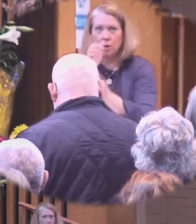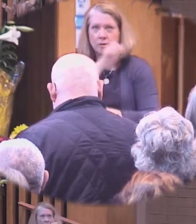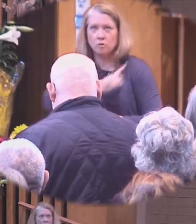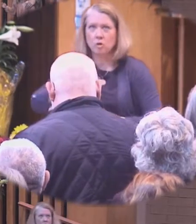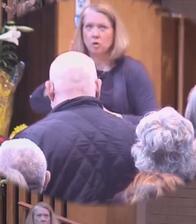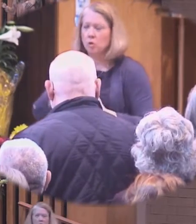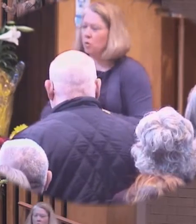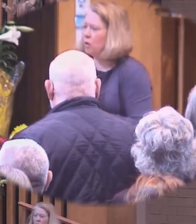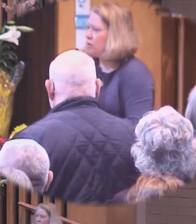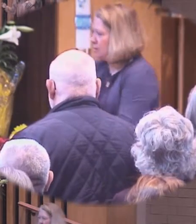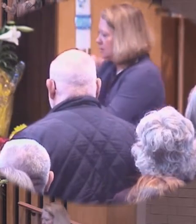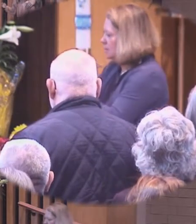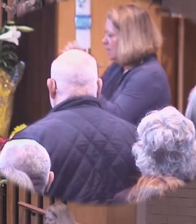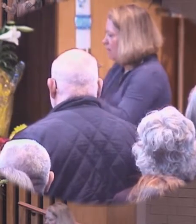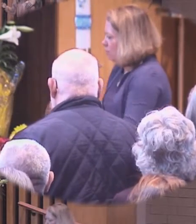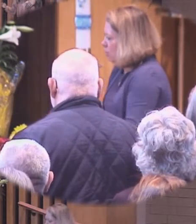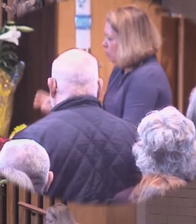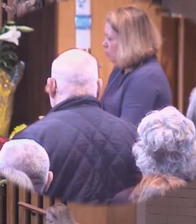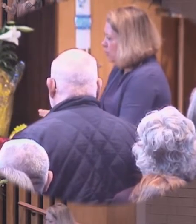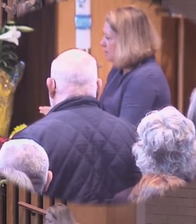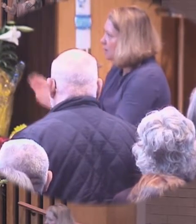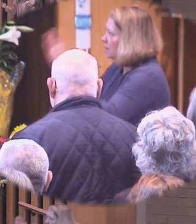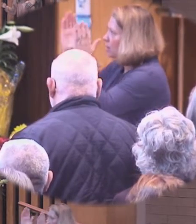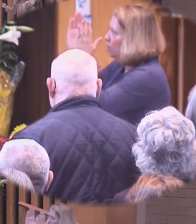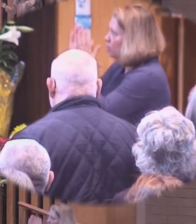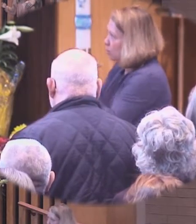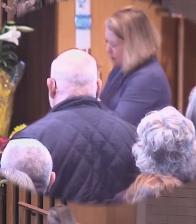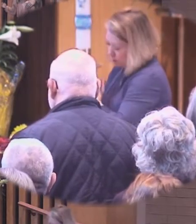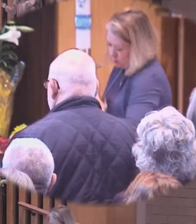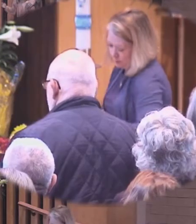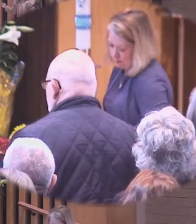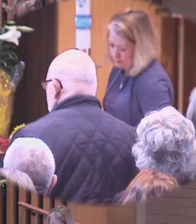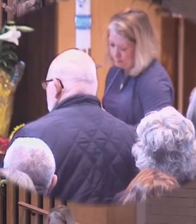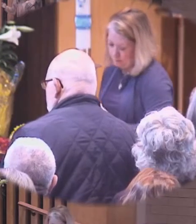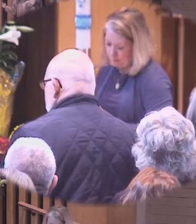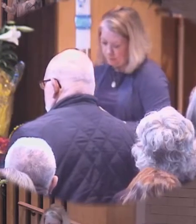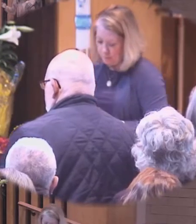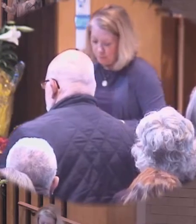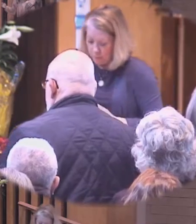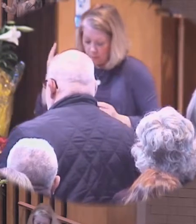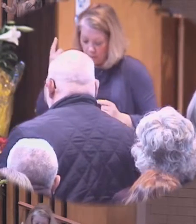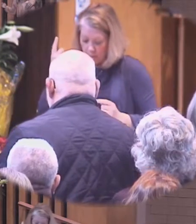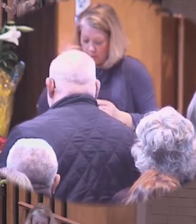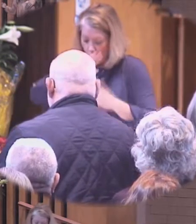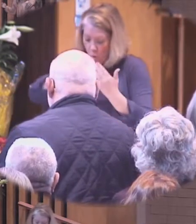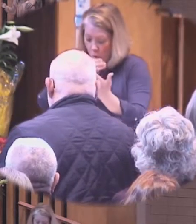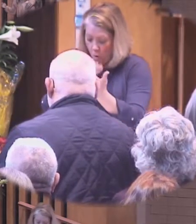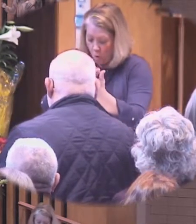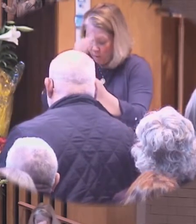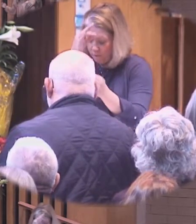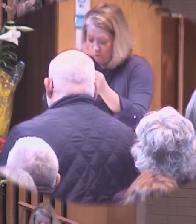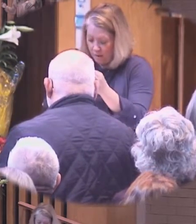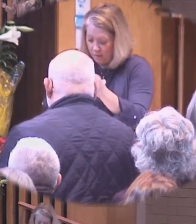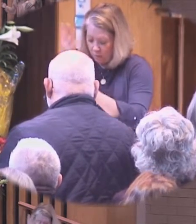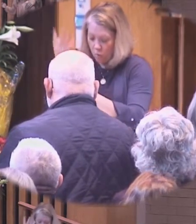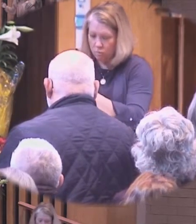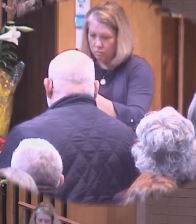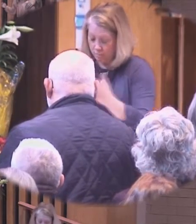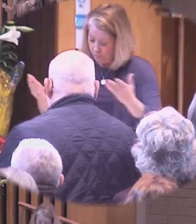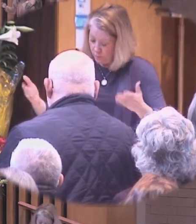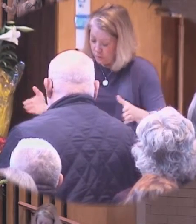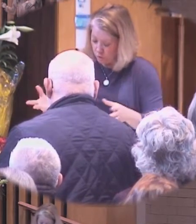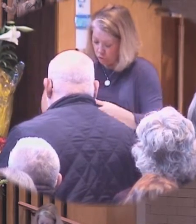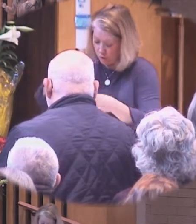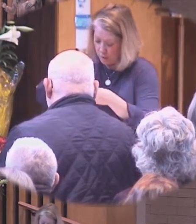the Lord. Risen Savior, hear our prayer. For all of our faithful departed,